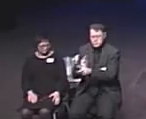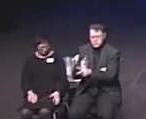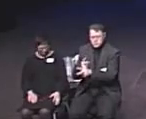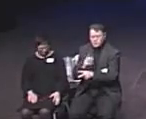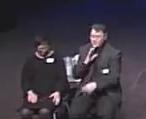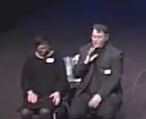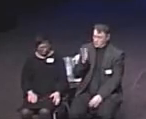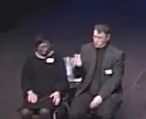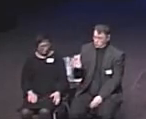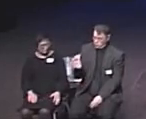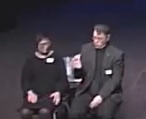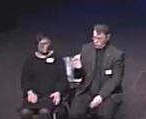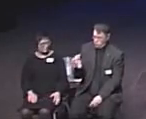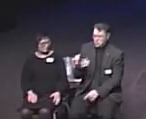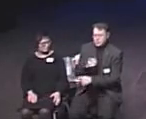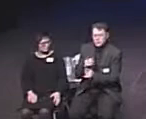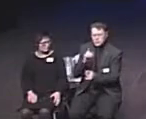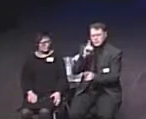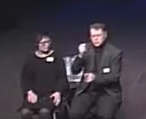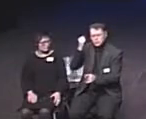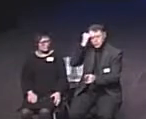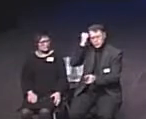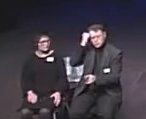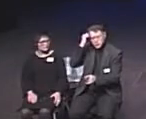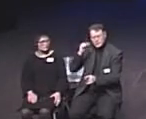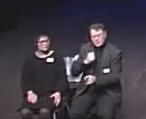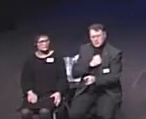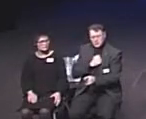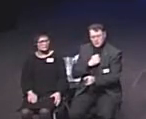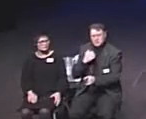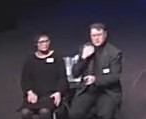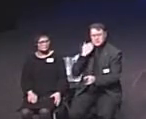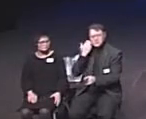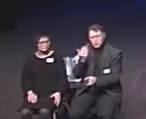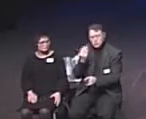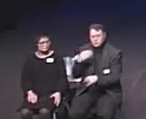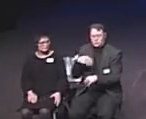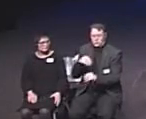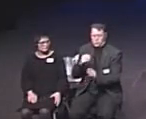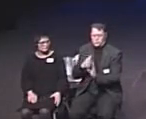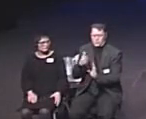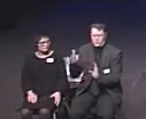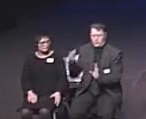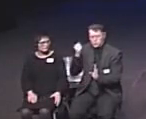we tell them is something that they also can remember for the next step of the educational process.